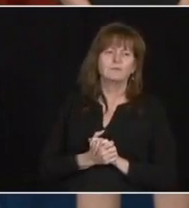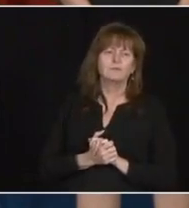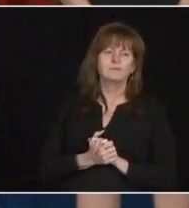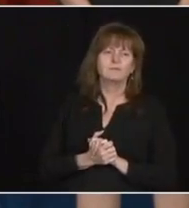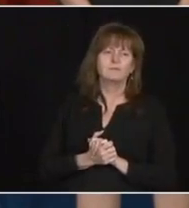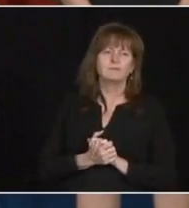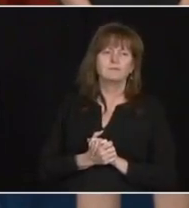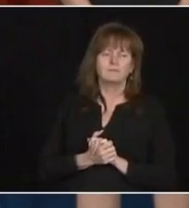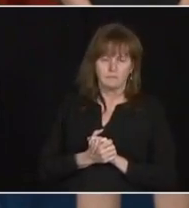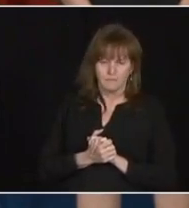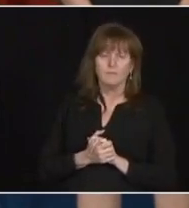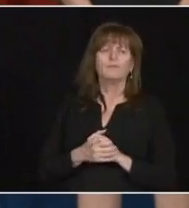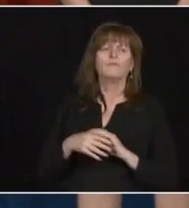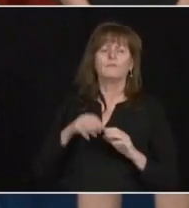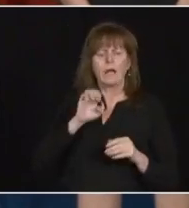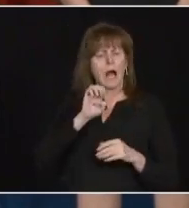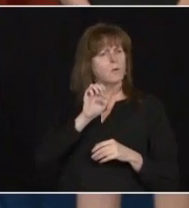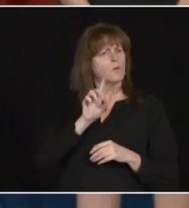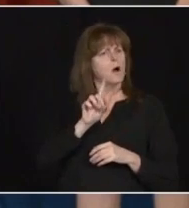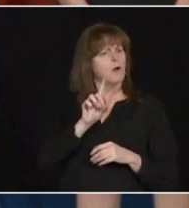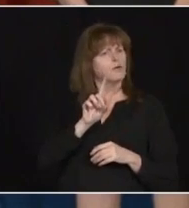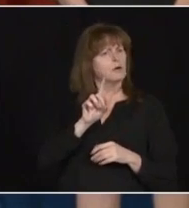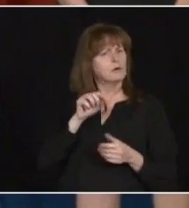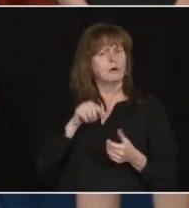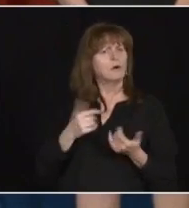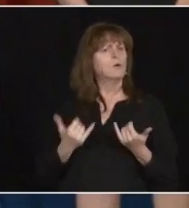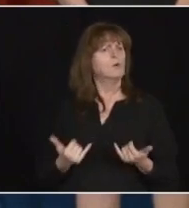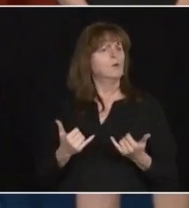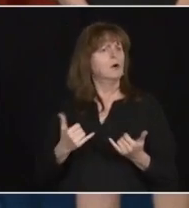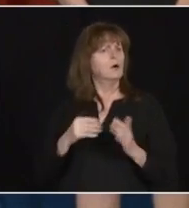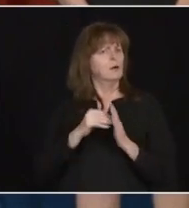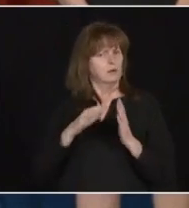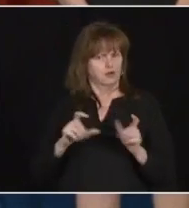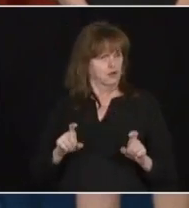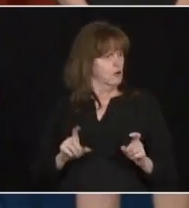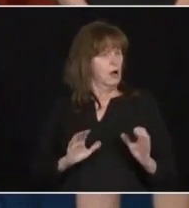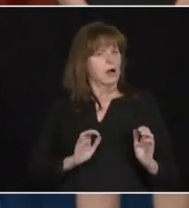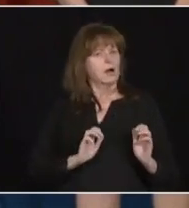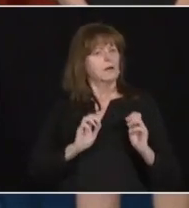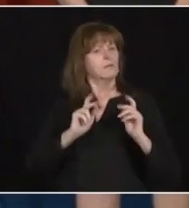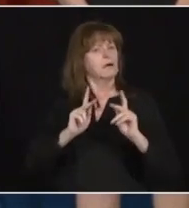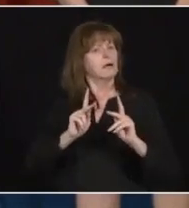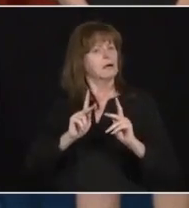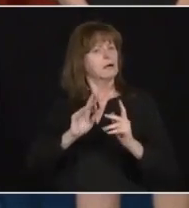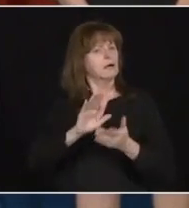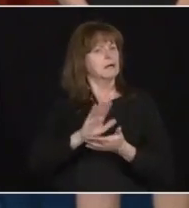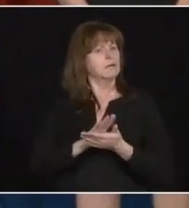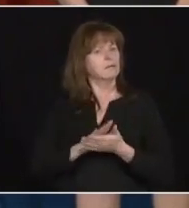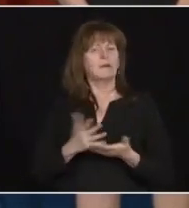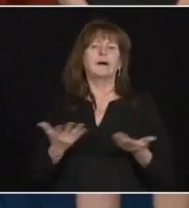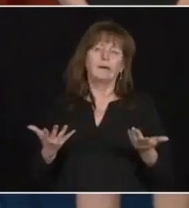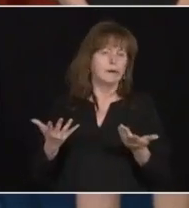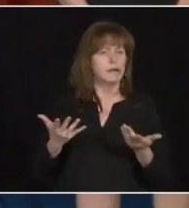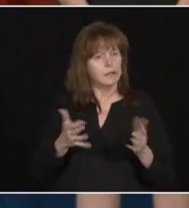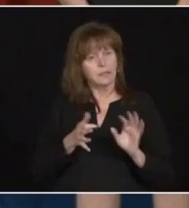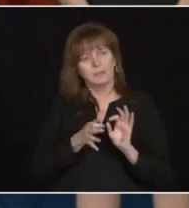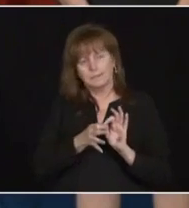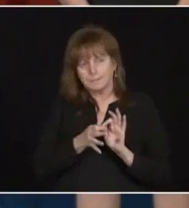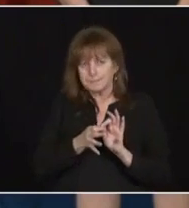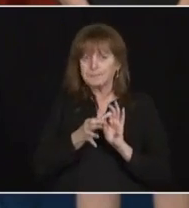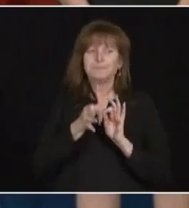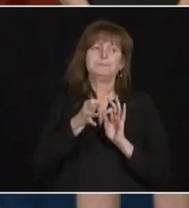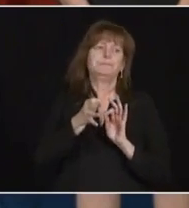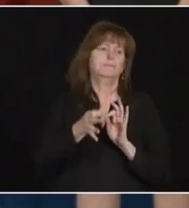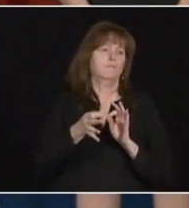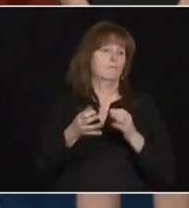You know, today was supposed to be the day that students were heading back to class. Obviously, that's being pushed back until next month at the earliest,